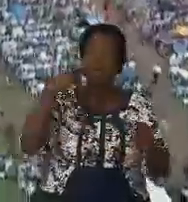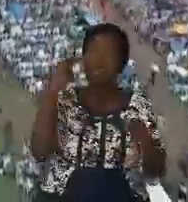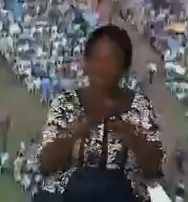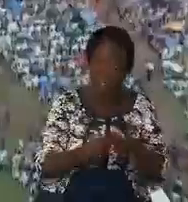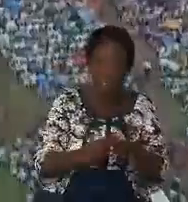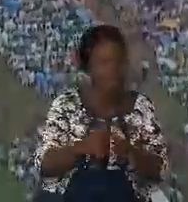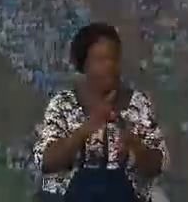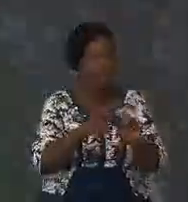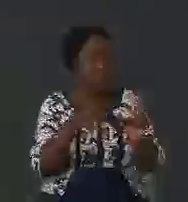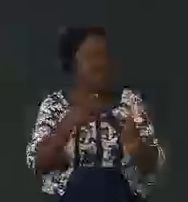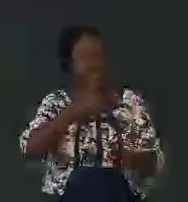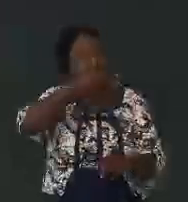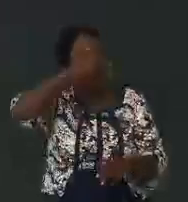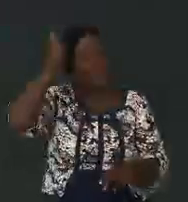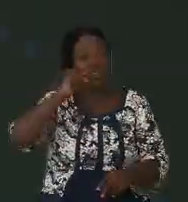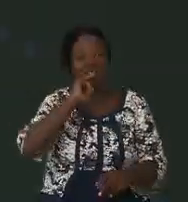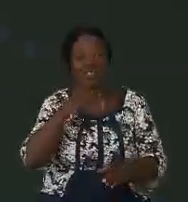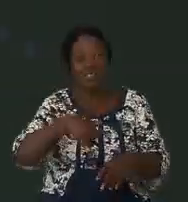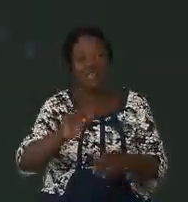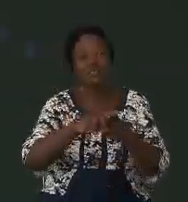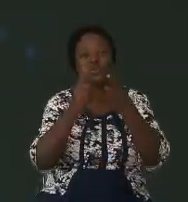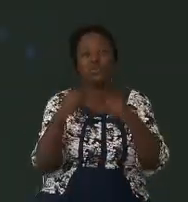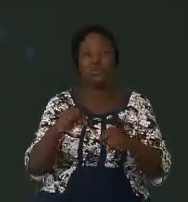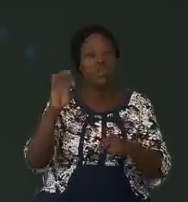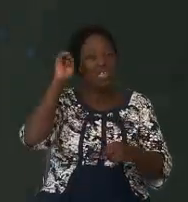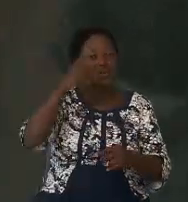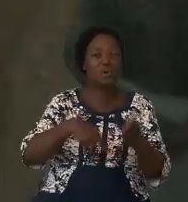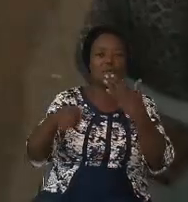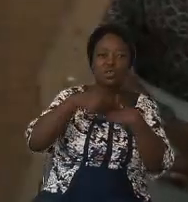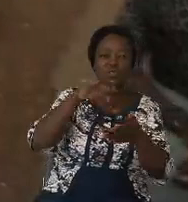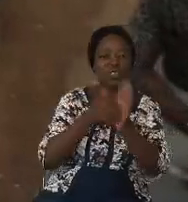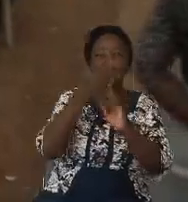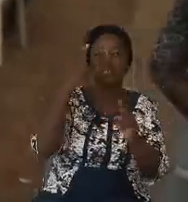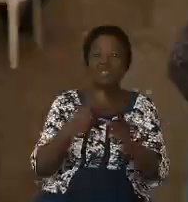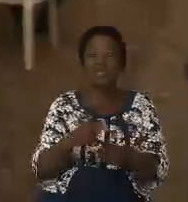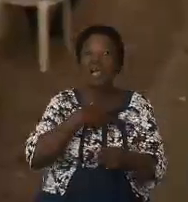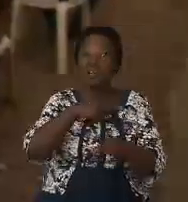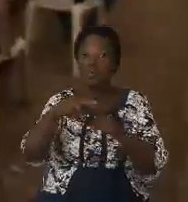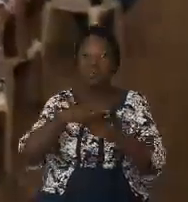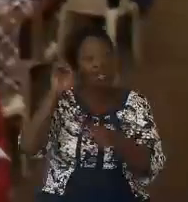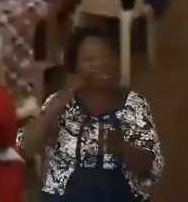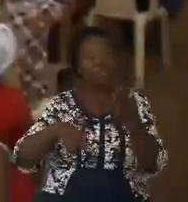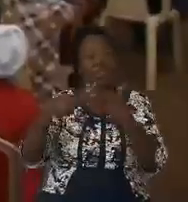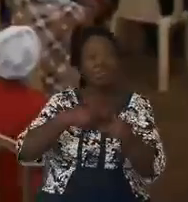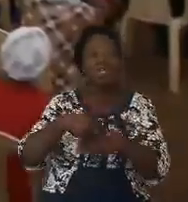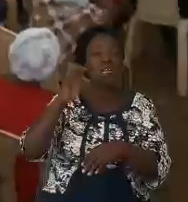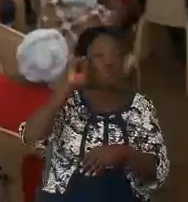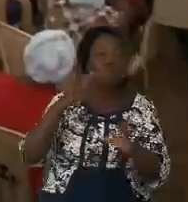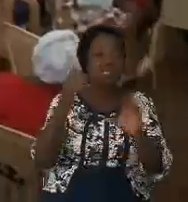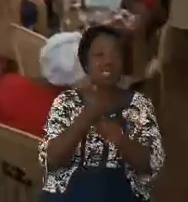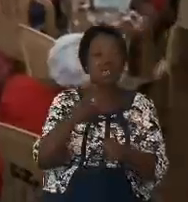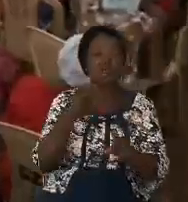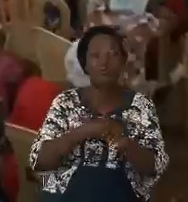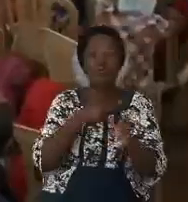name, but the best is yet to come. He will return. I said he will